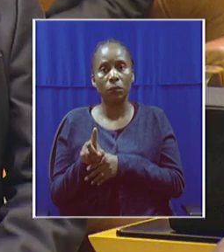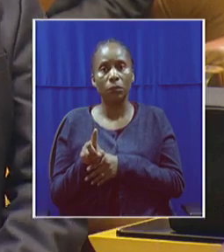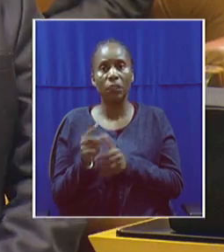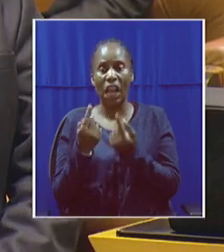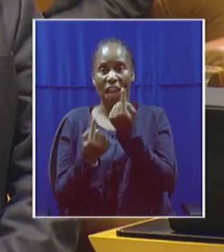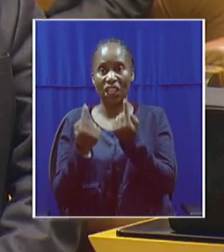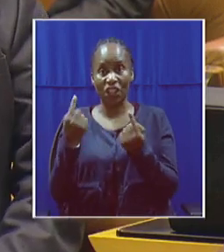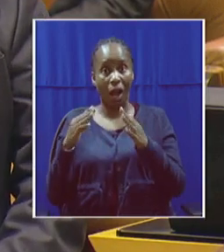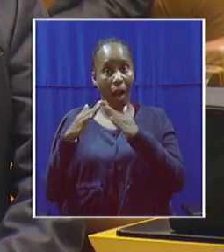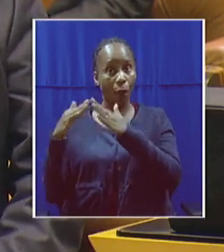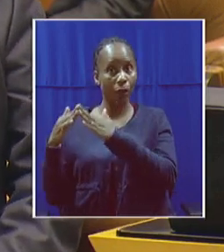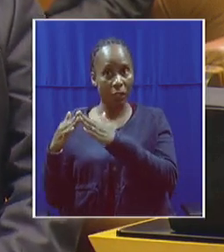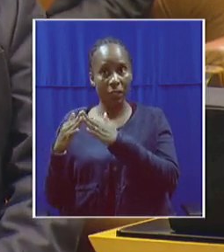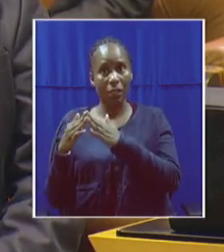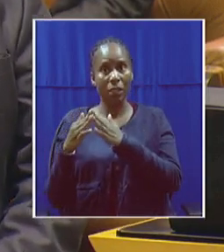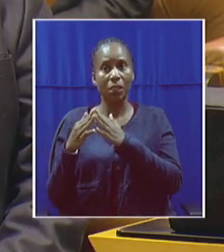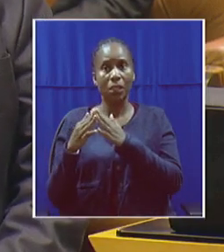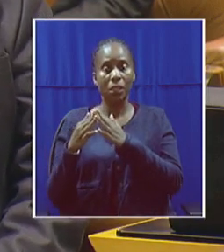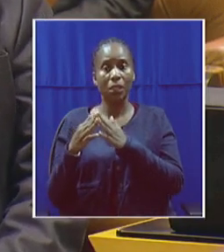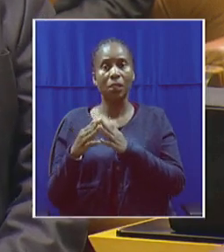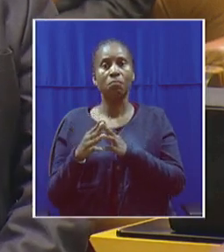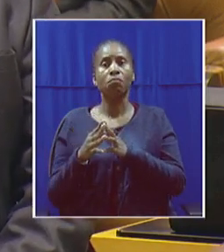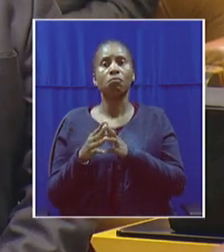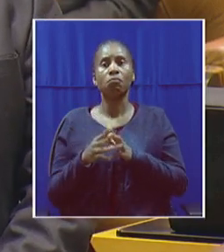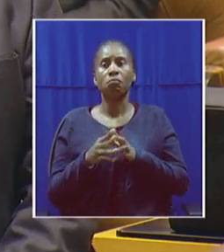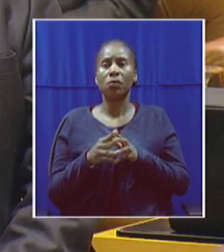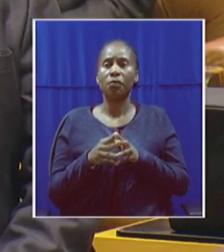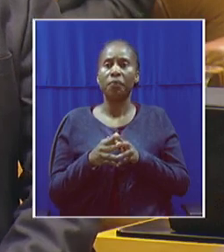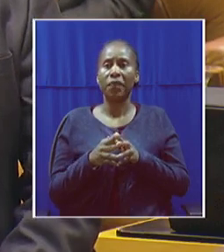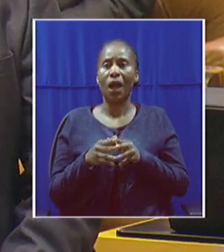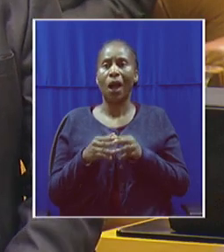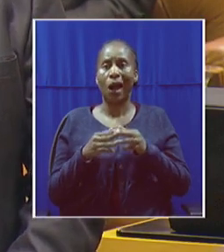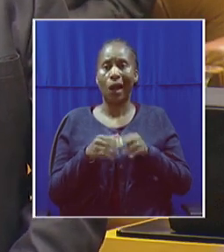Minister as the first line of defense